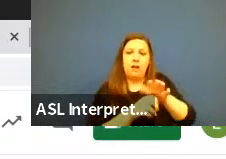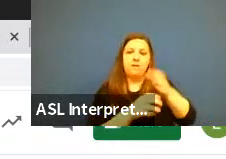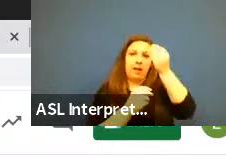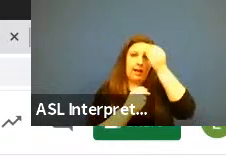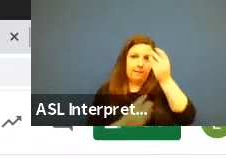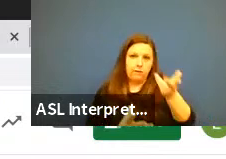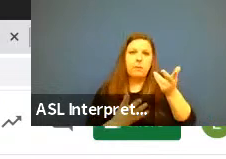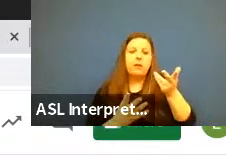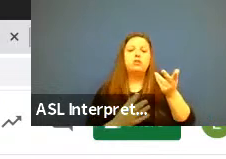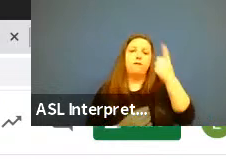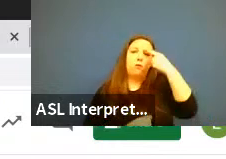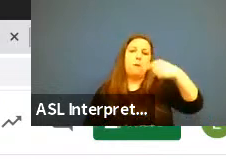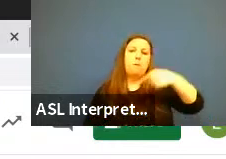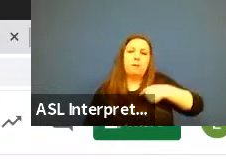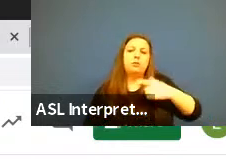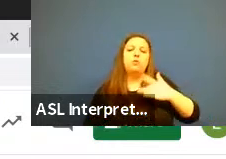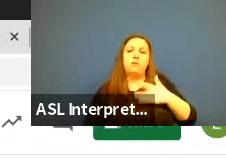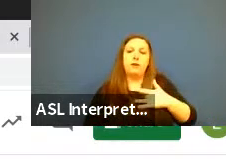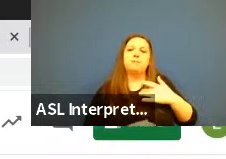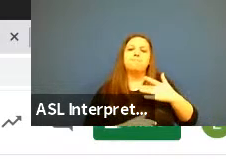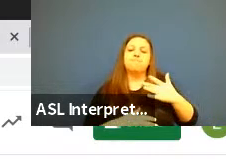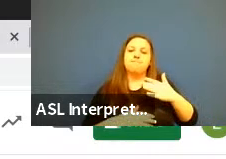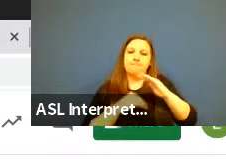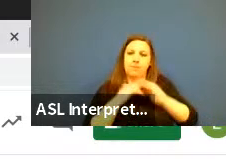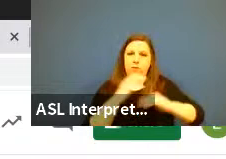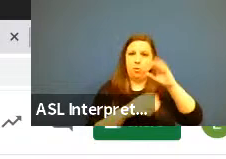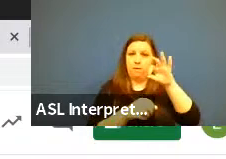maybe than some people, but I'm willing to